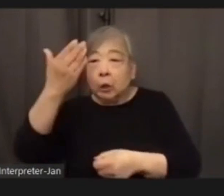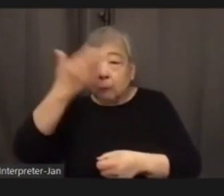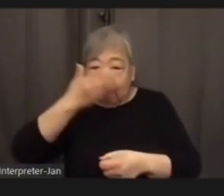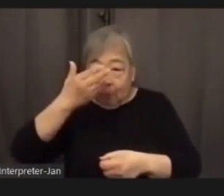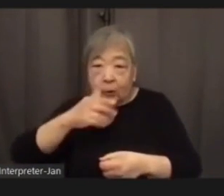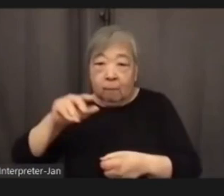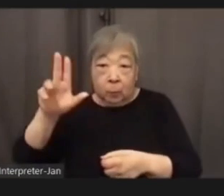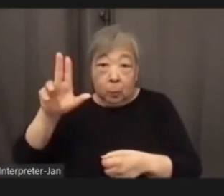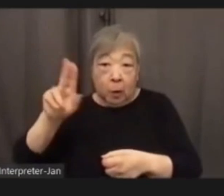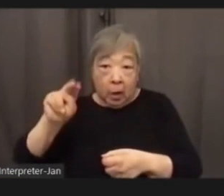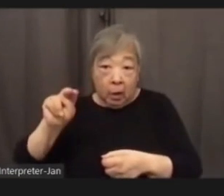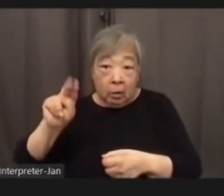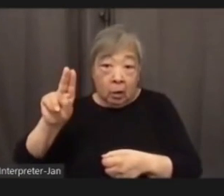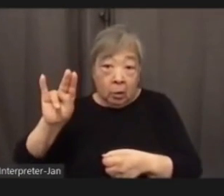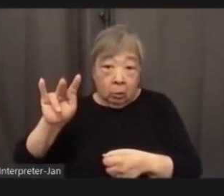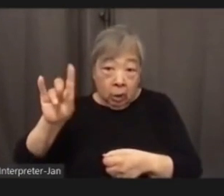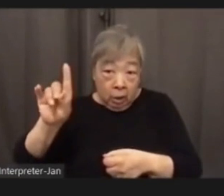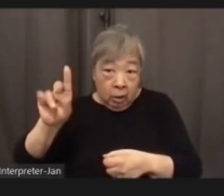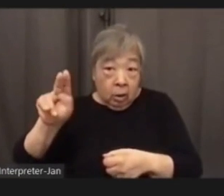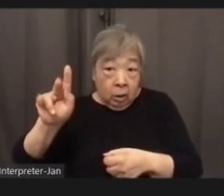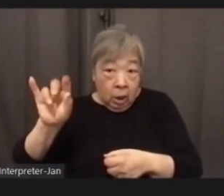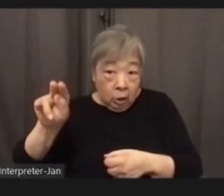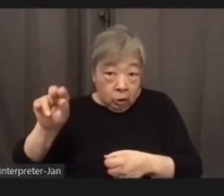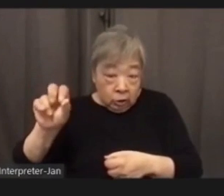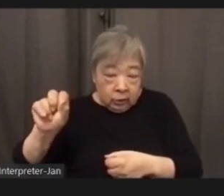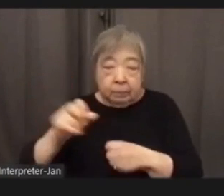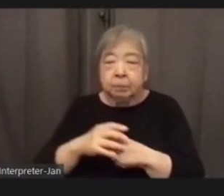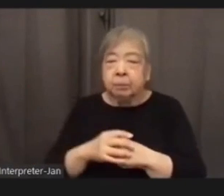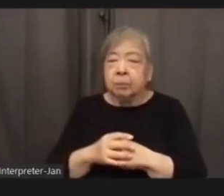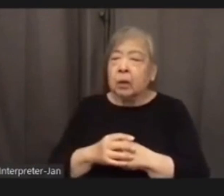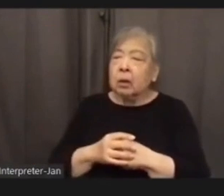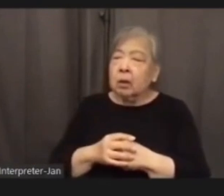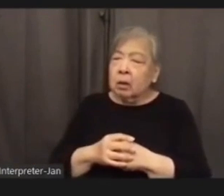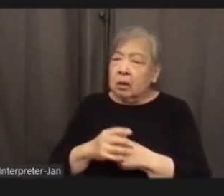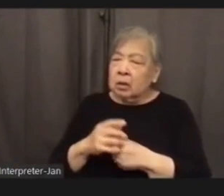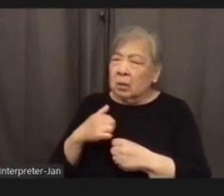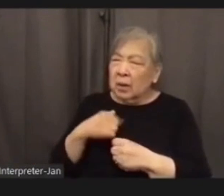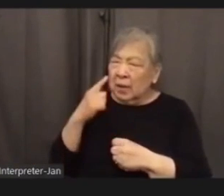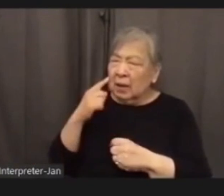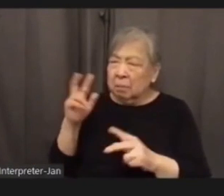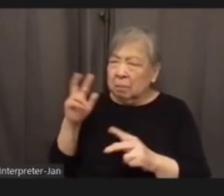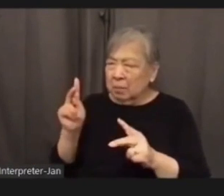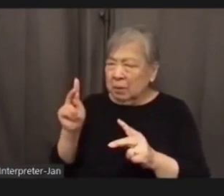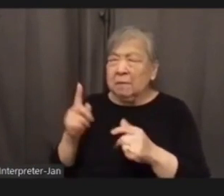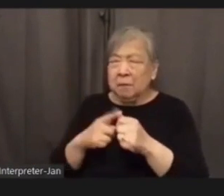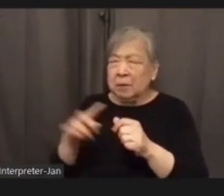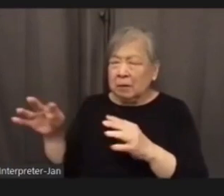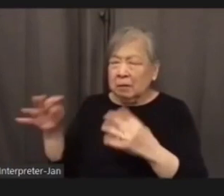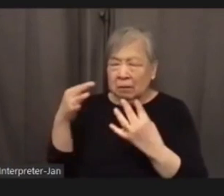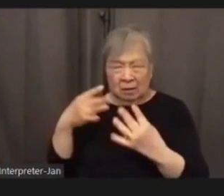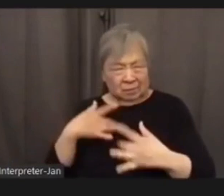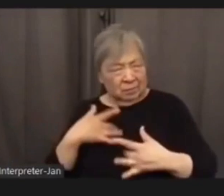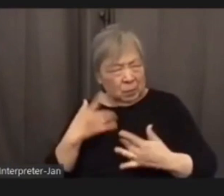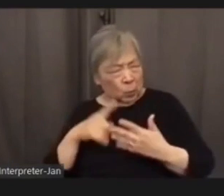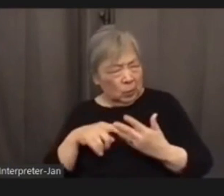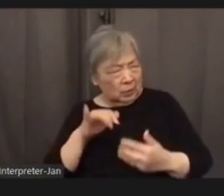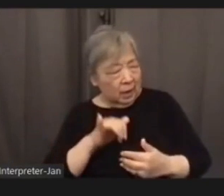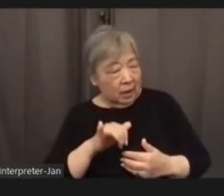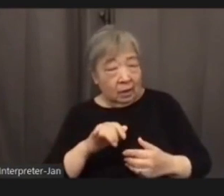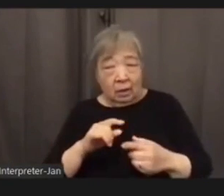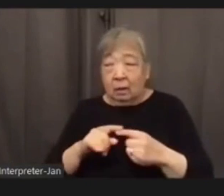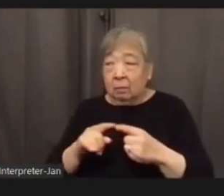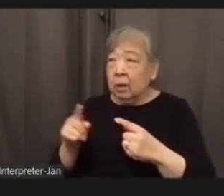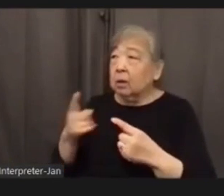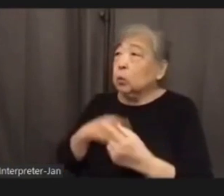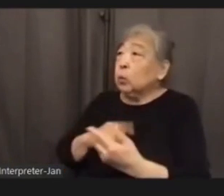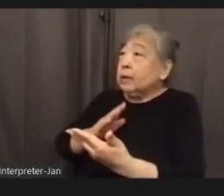And I think at first people looked at us like, what is this? You know, but after we sang We Are the